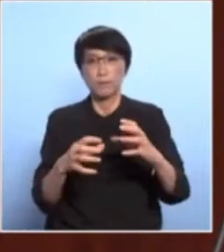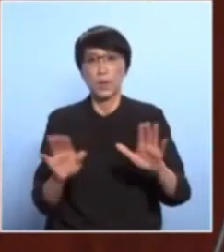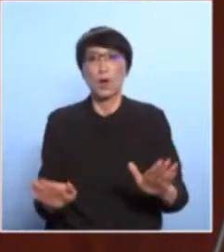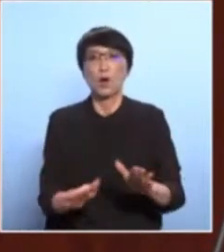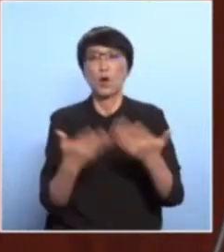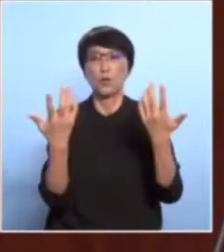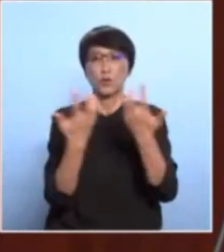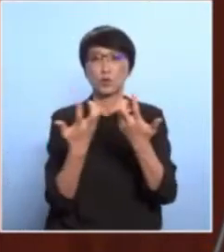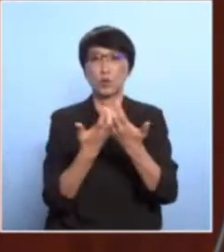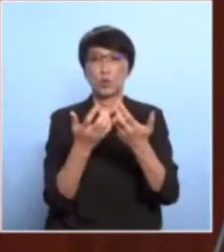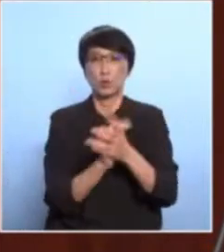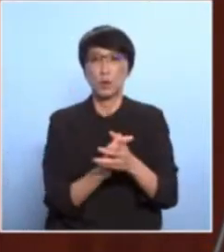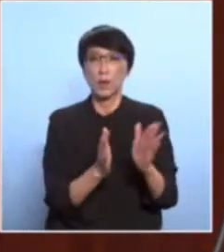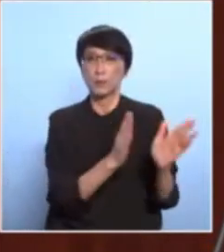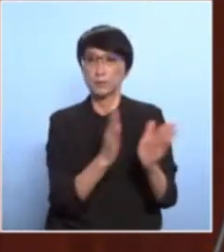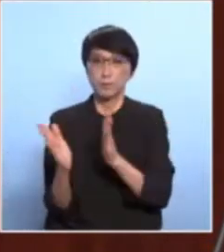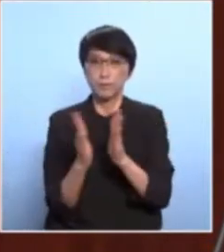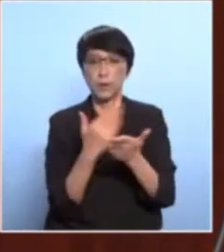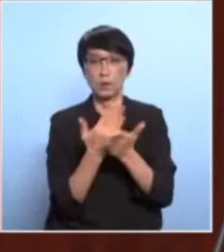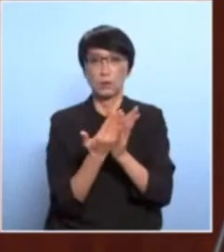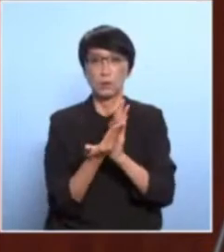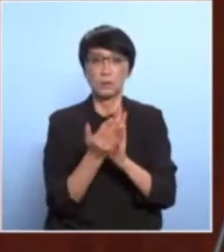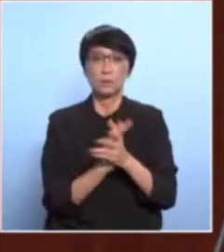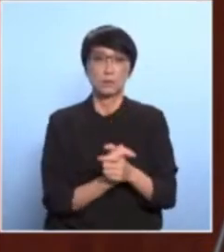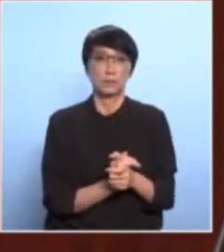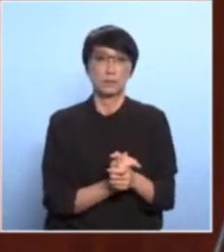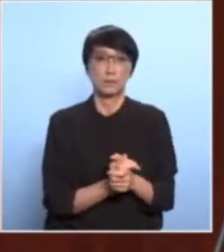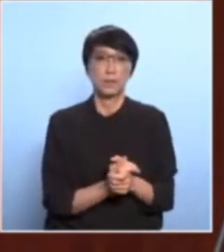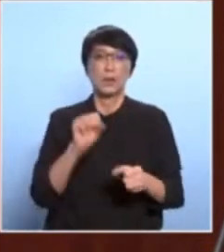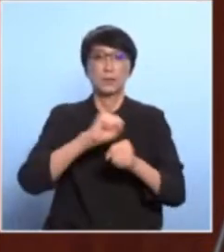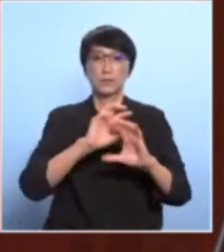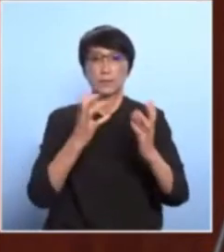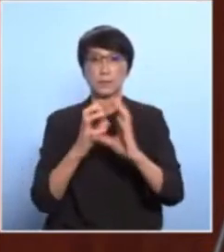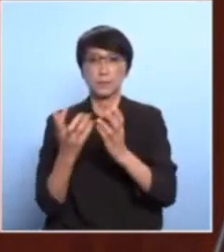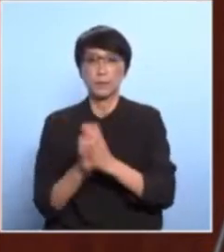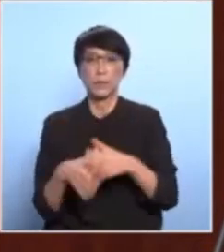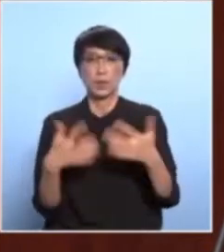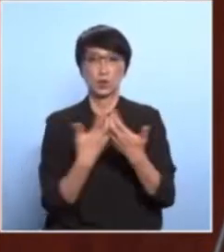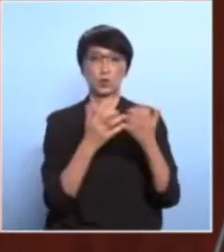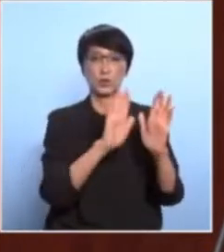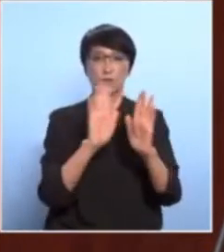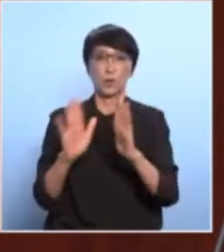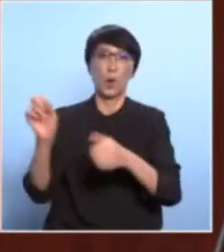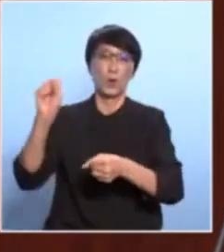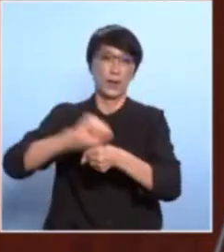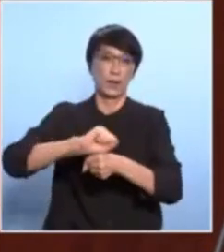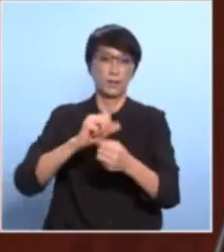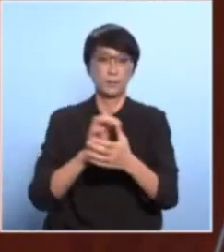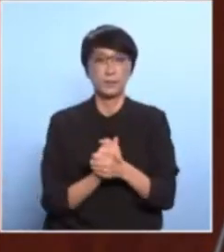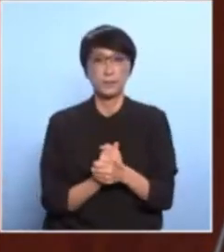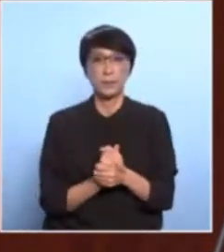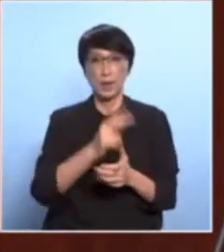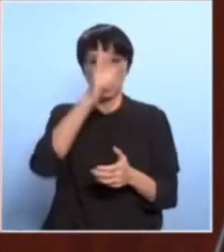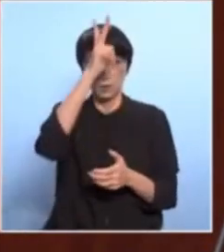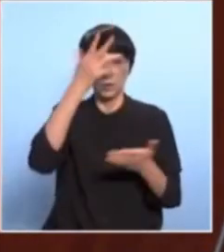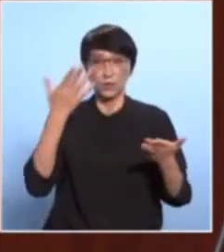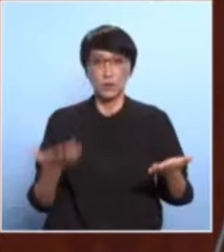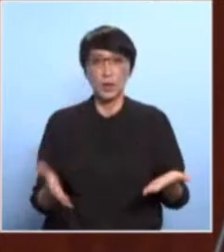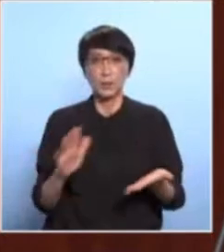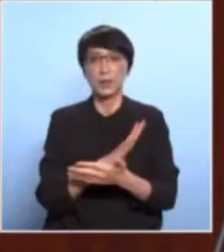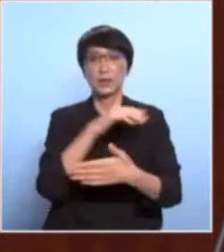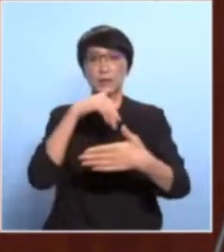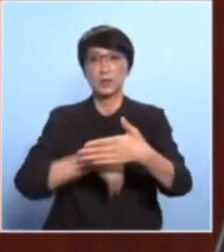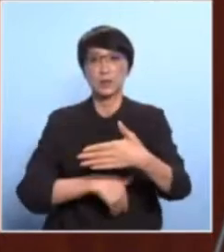consolidate information technology-related resources within the government, promote the opening up of data, and coordinate